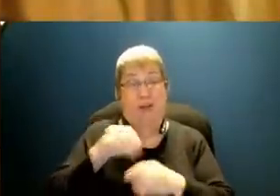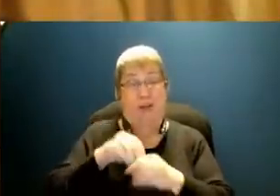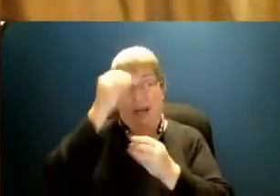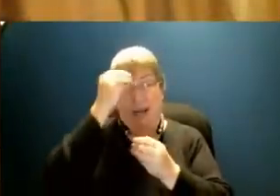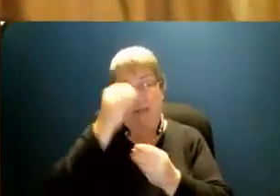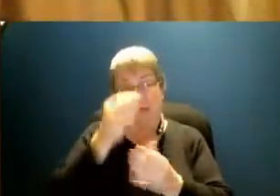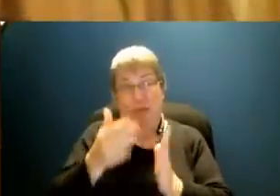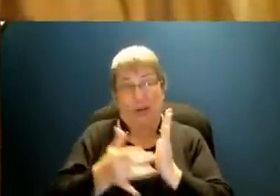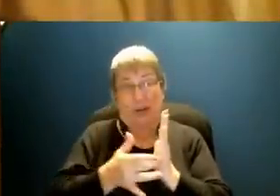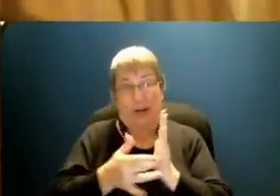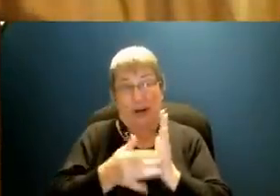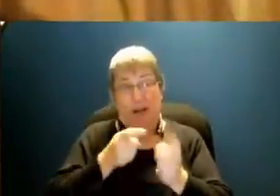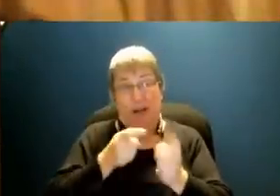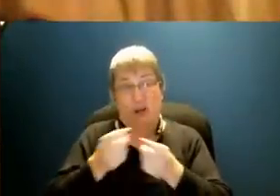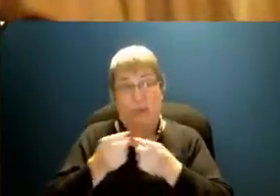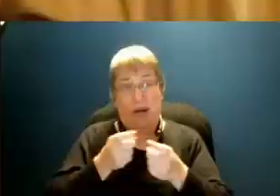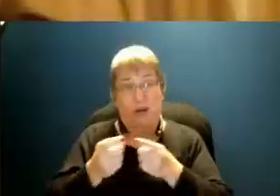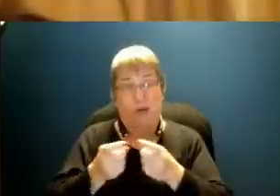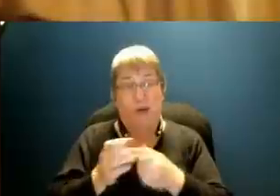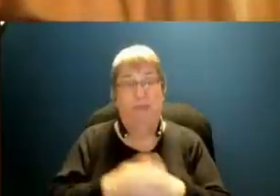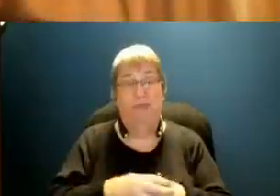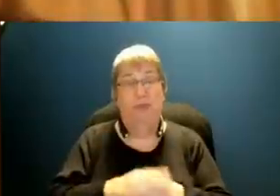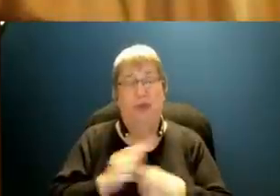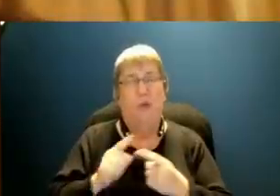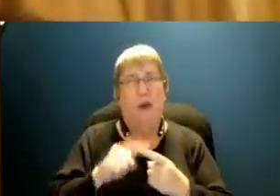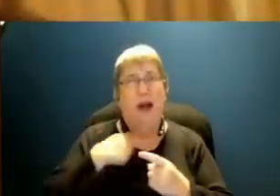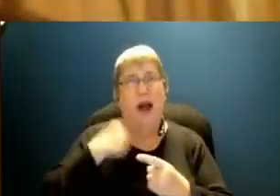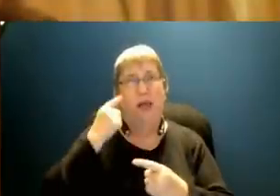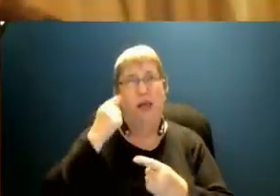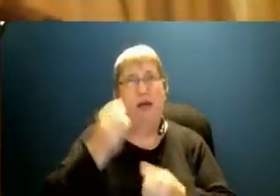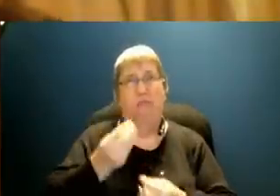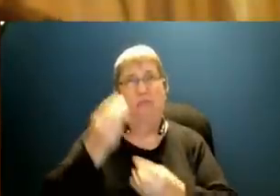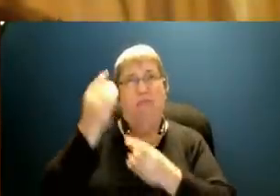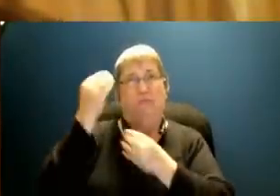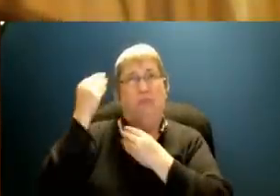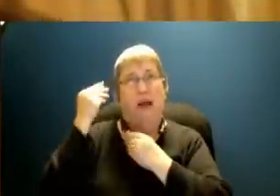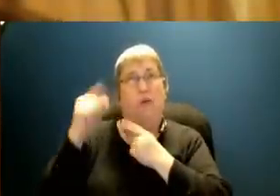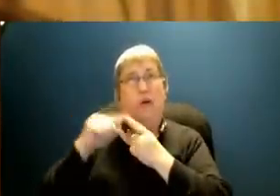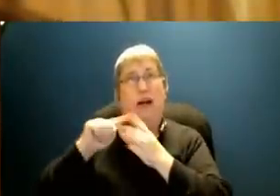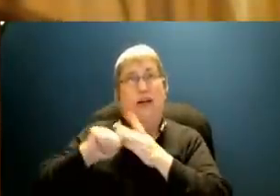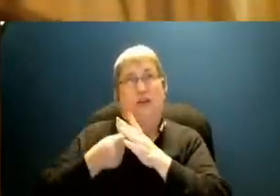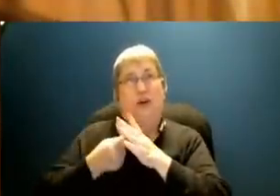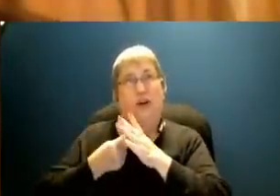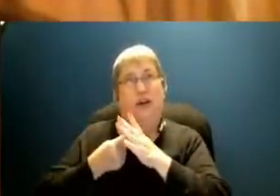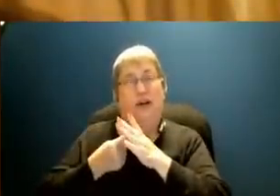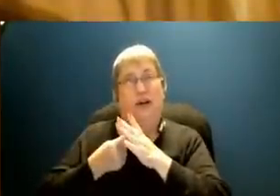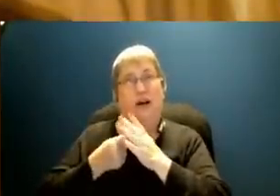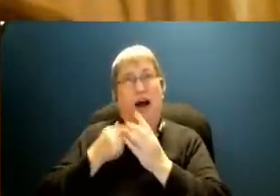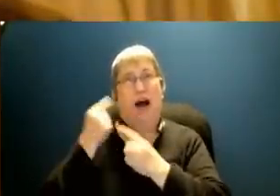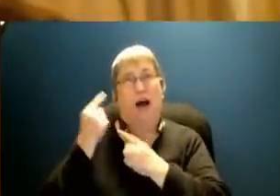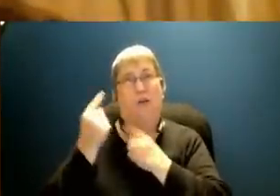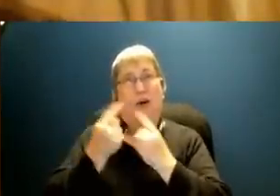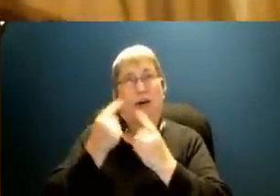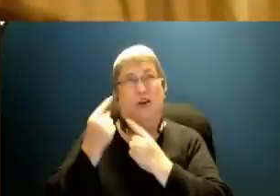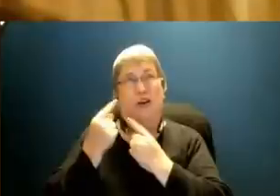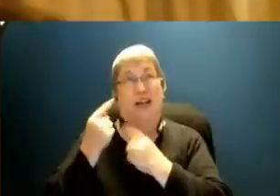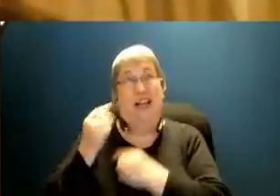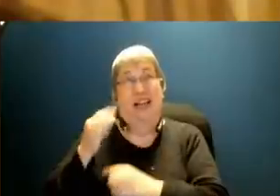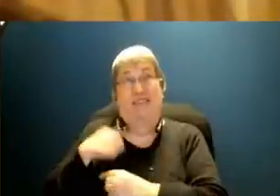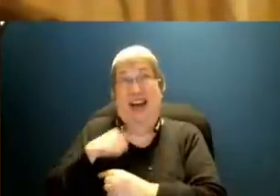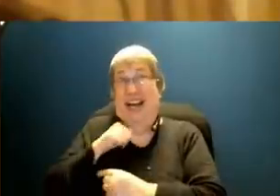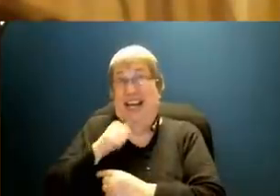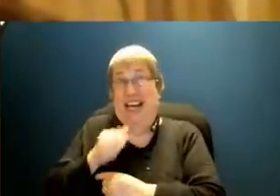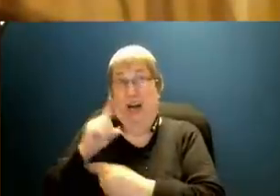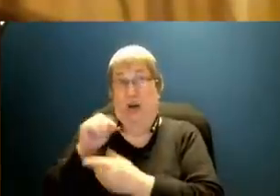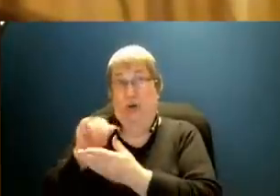management. As I reflect back at the beginning of this journey, I can't help but wonder where I would be if I had chosen